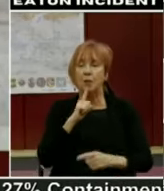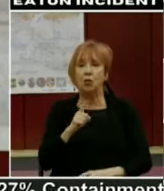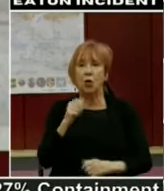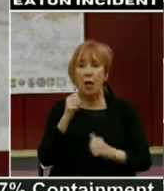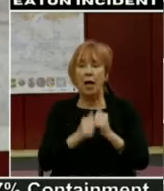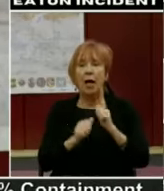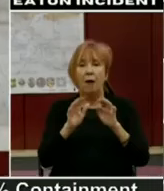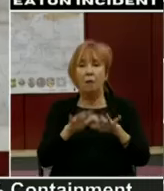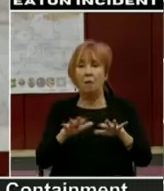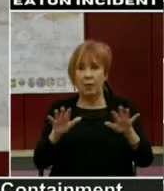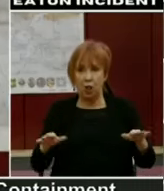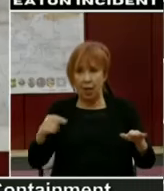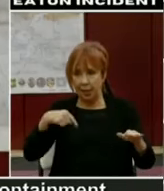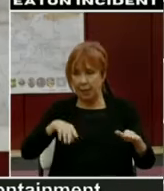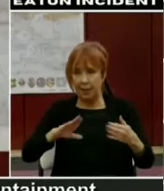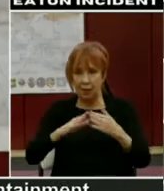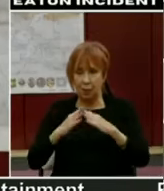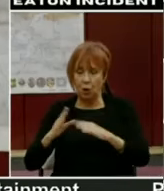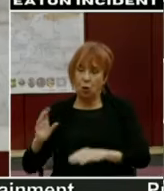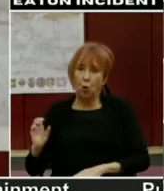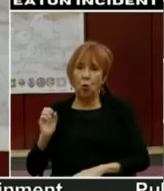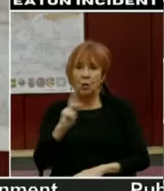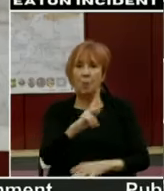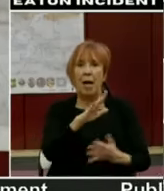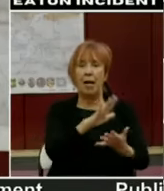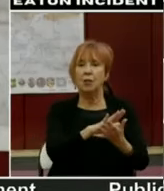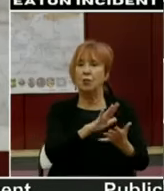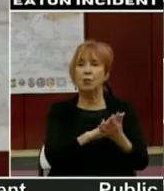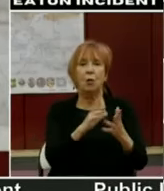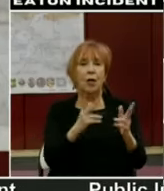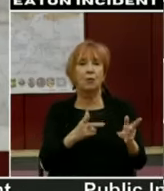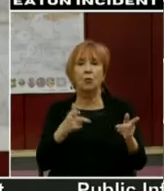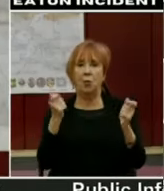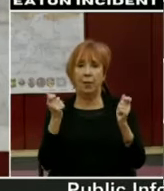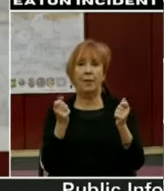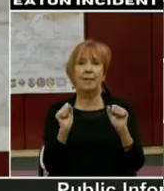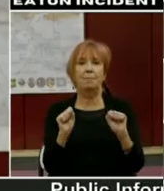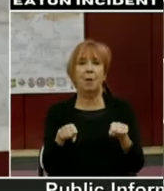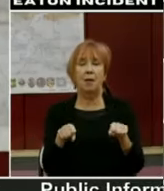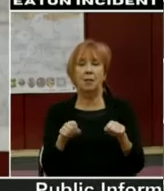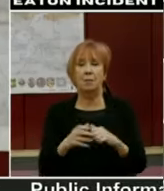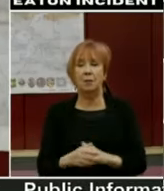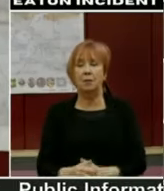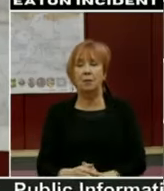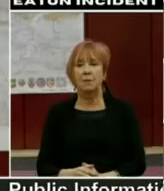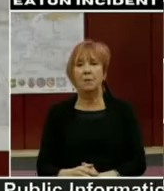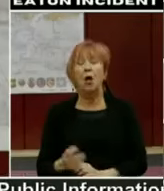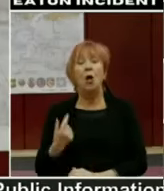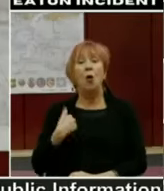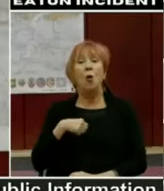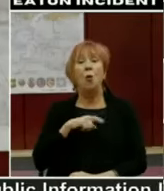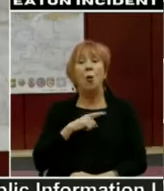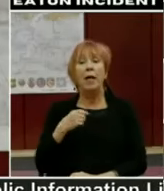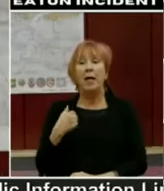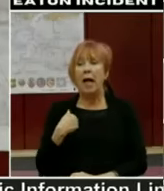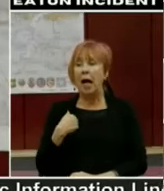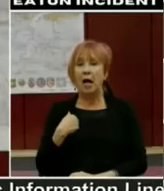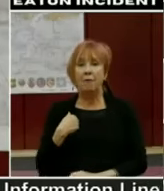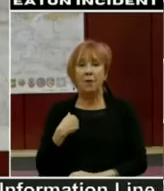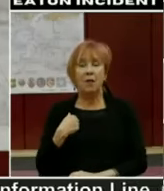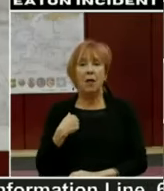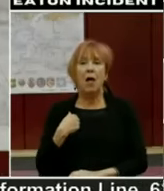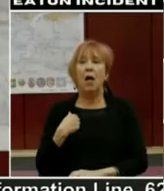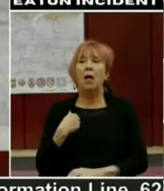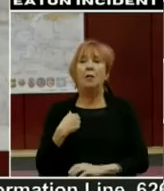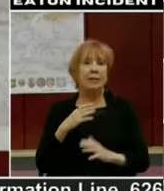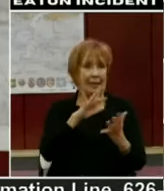this community gets back in school as quickly as possible. We have our food centers